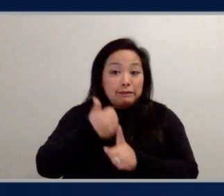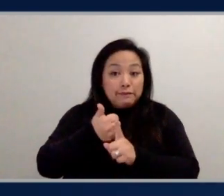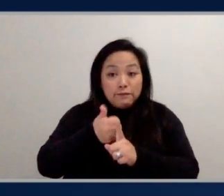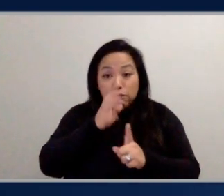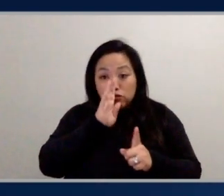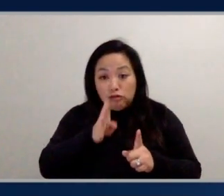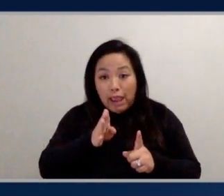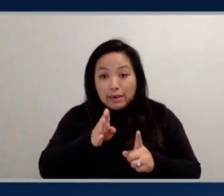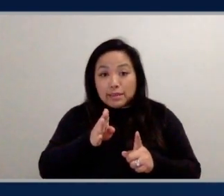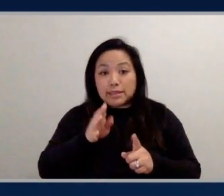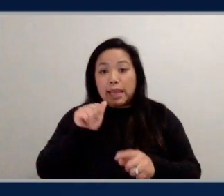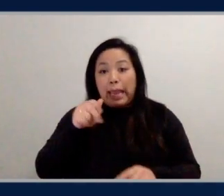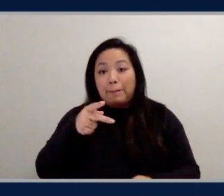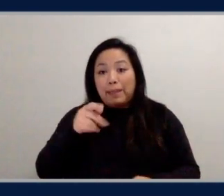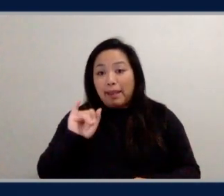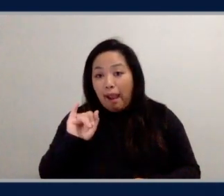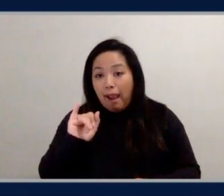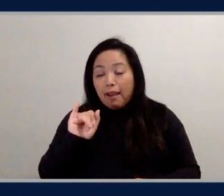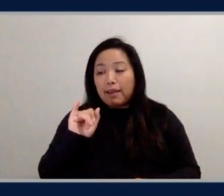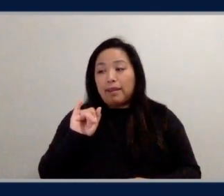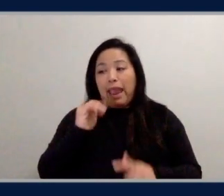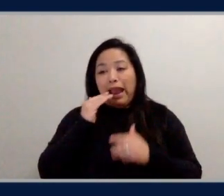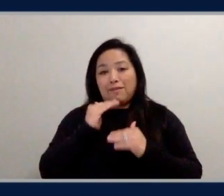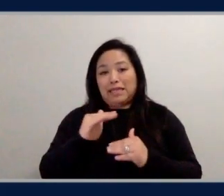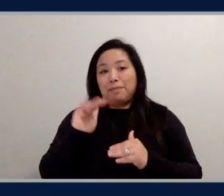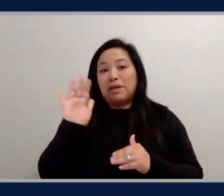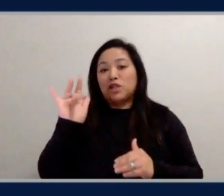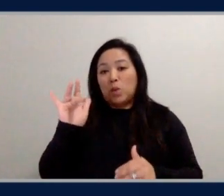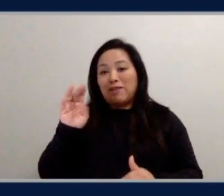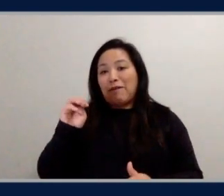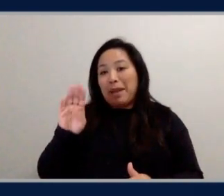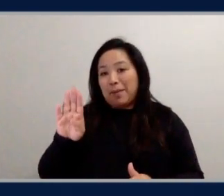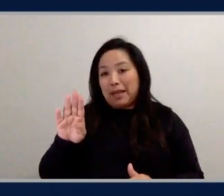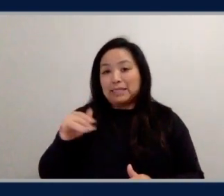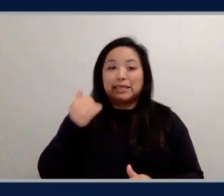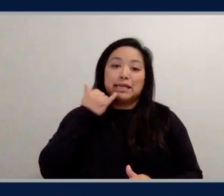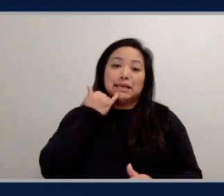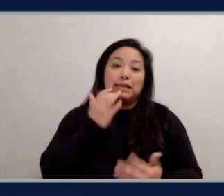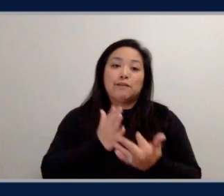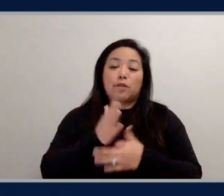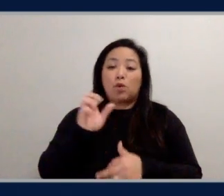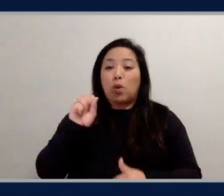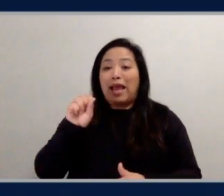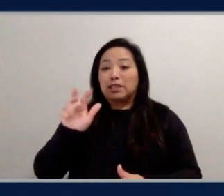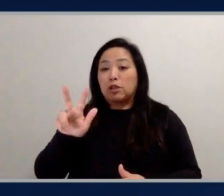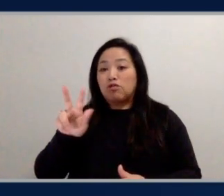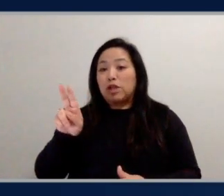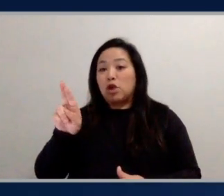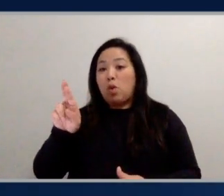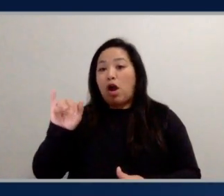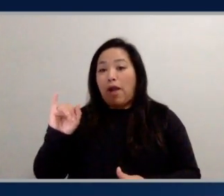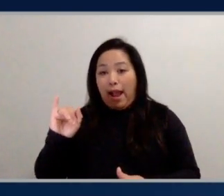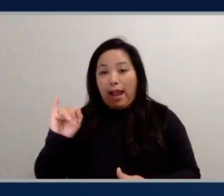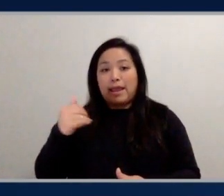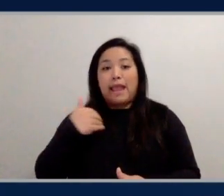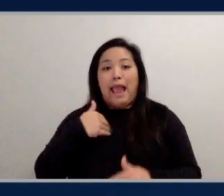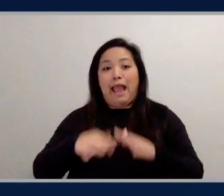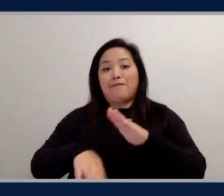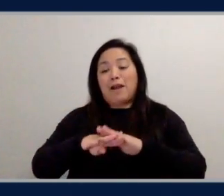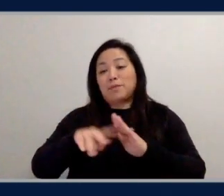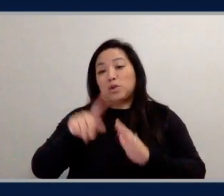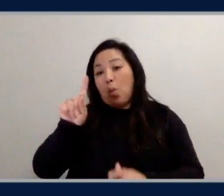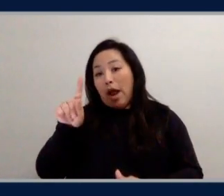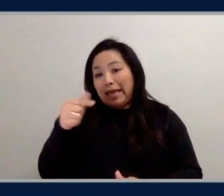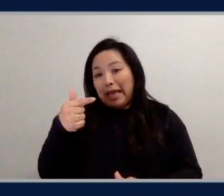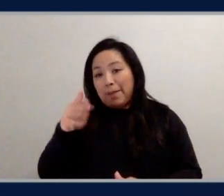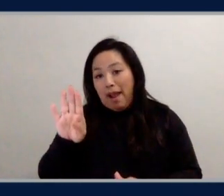via the API, you've got a limit of 25 megabytes. If you're doing it via an S3 URI, you've got up to a gigabyte there that you